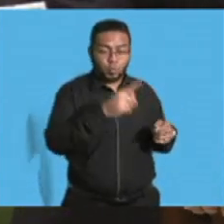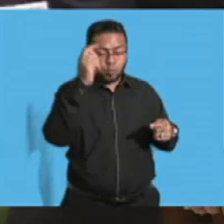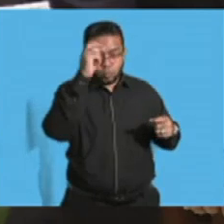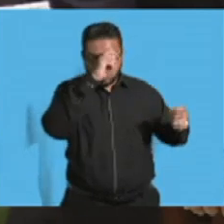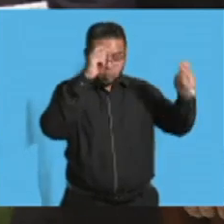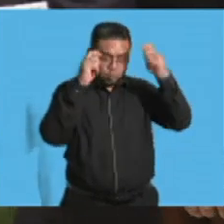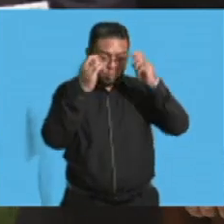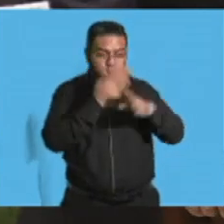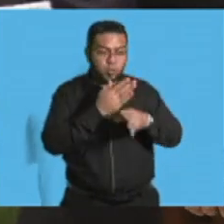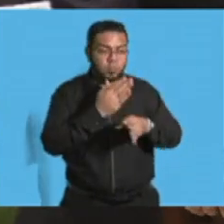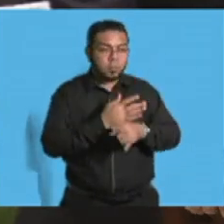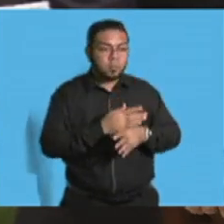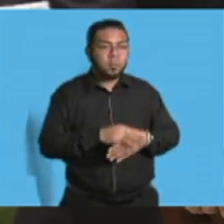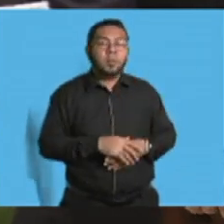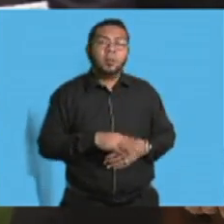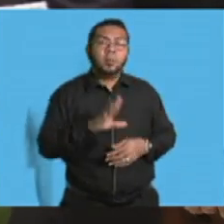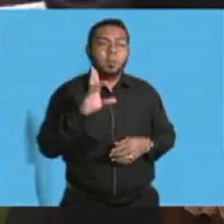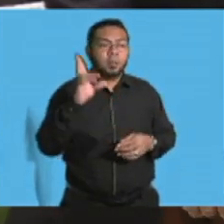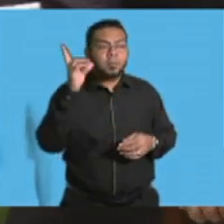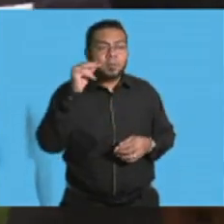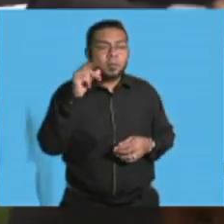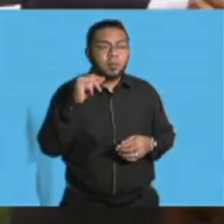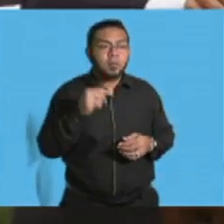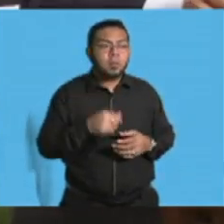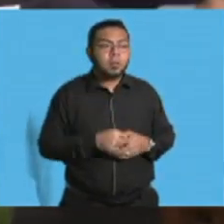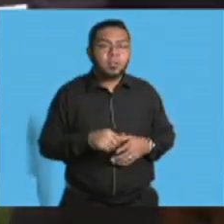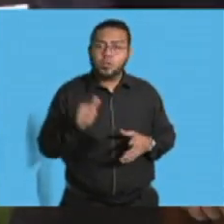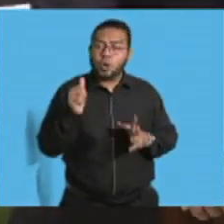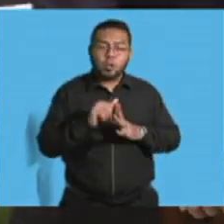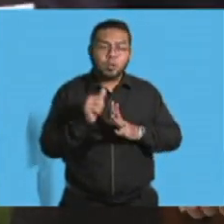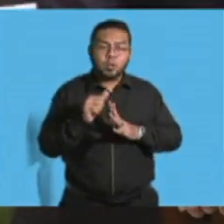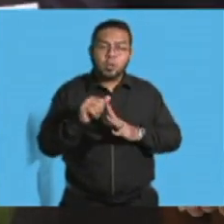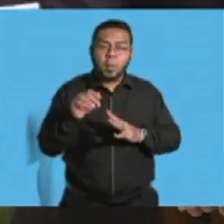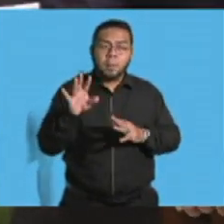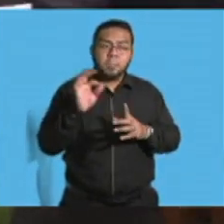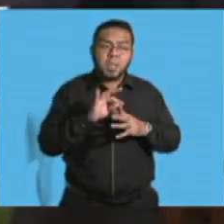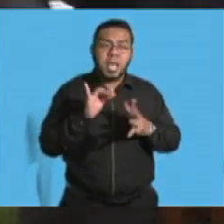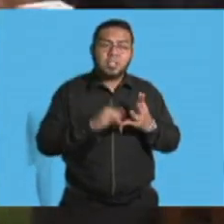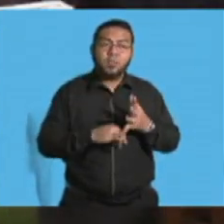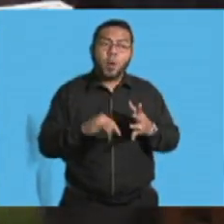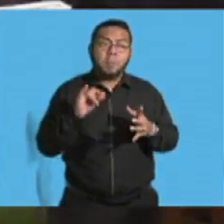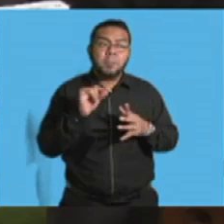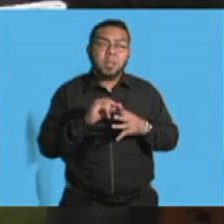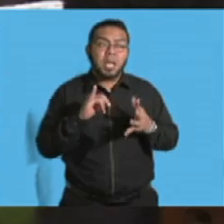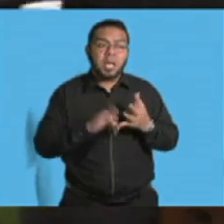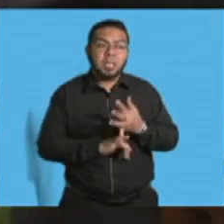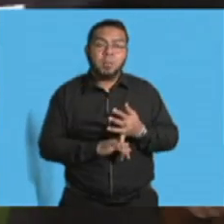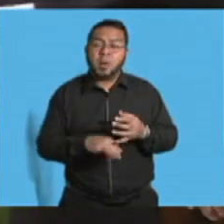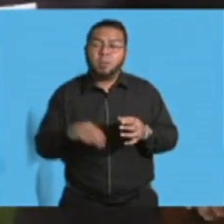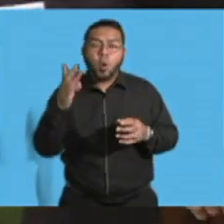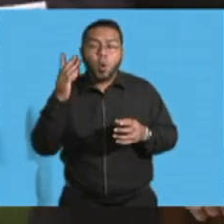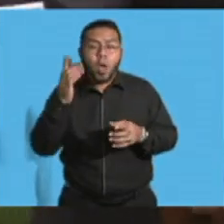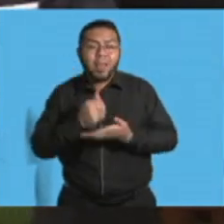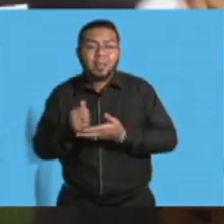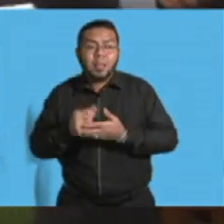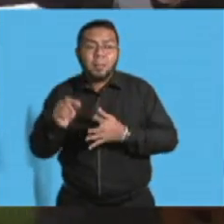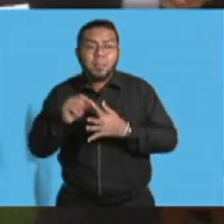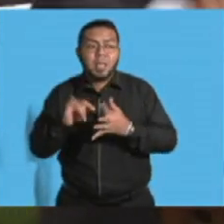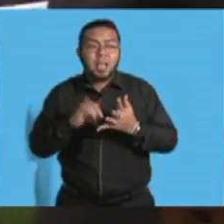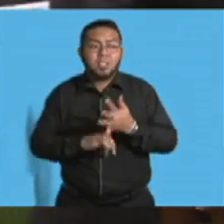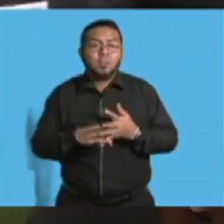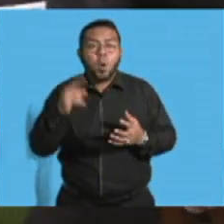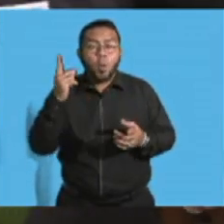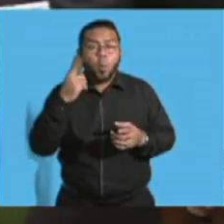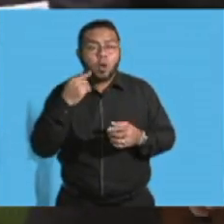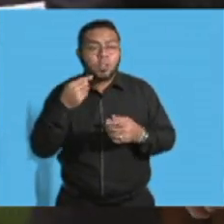Permanent Secretary, Yogesh Karan, is also not just the Permanent Secretary for the Prime Minister's Office, but also acting PS for waterways, and also PS for